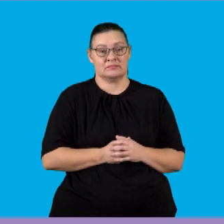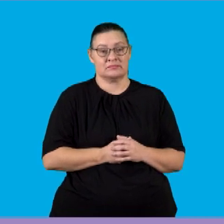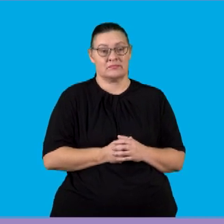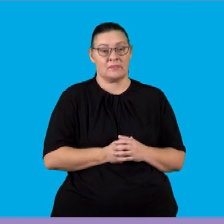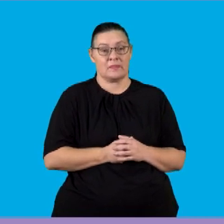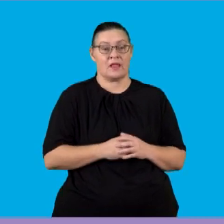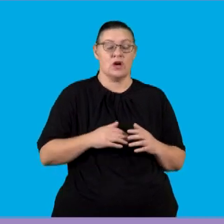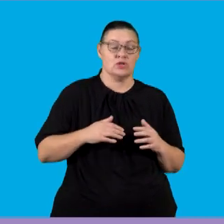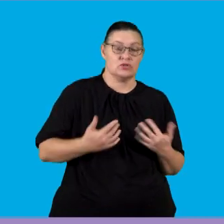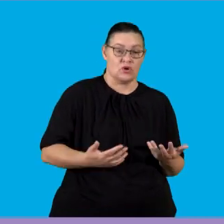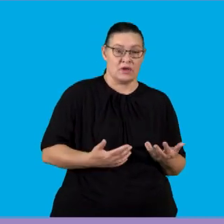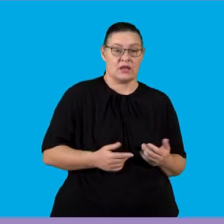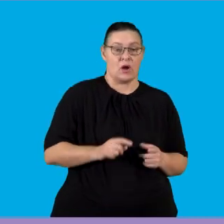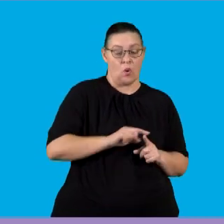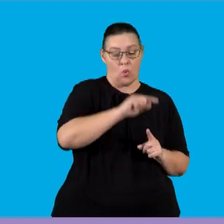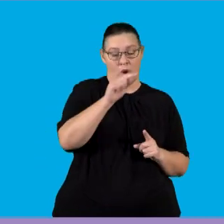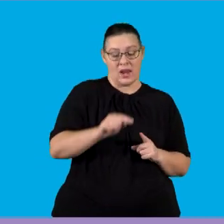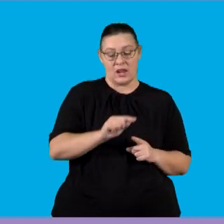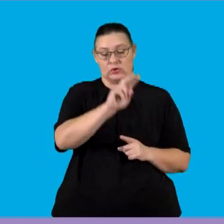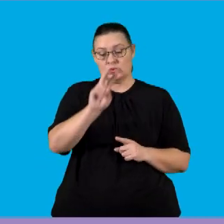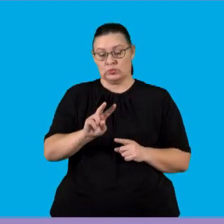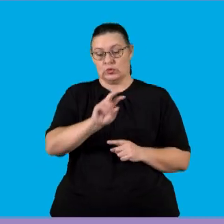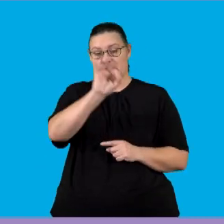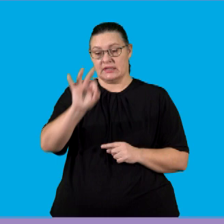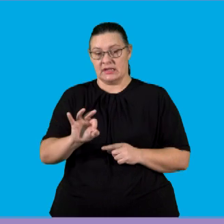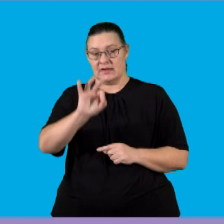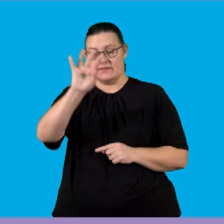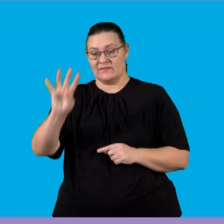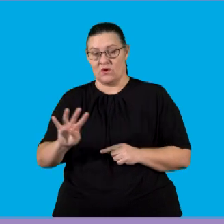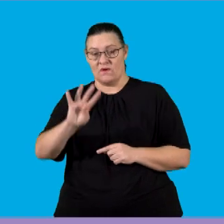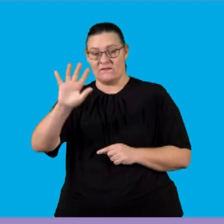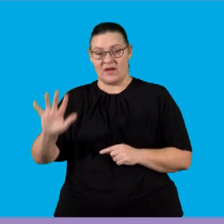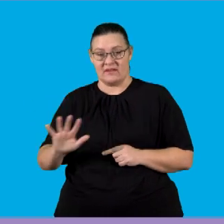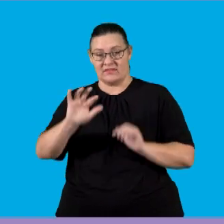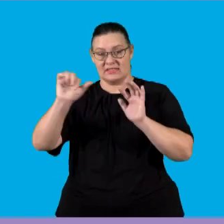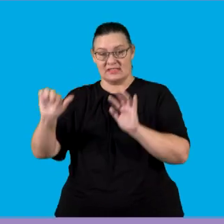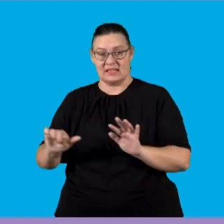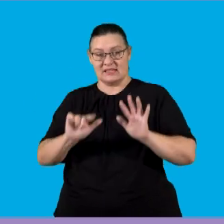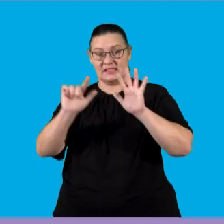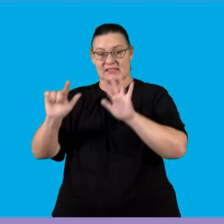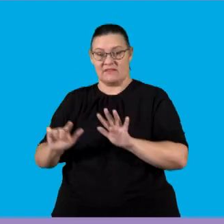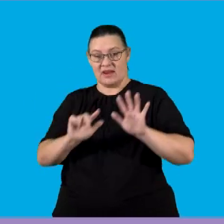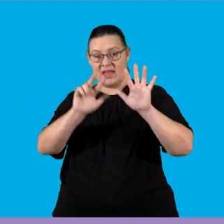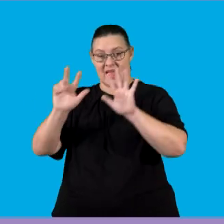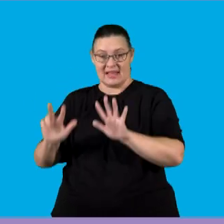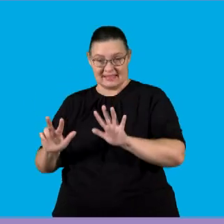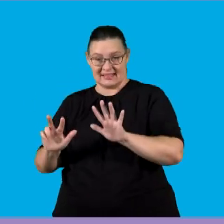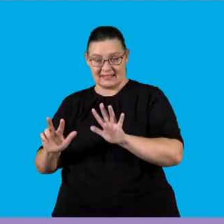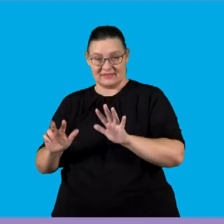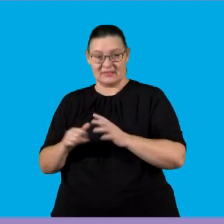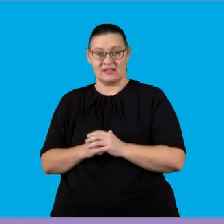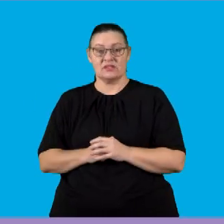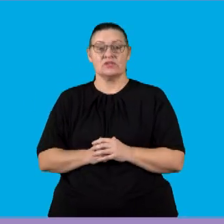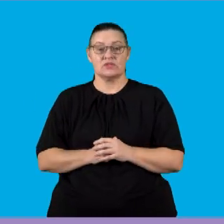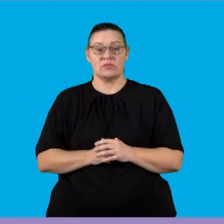876 million. So that is going to be 1, 2, 3, 4, 5, 6, 7, and